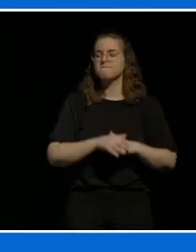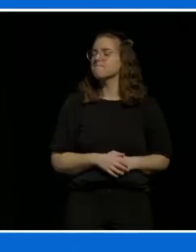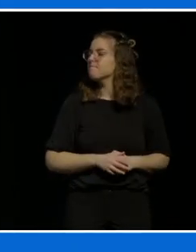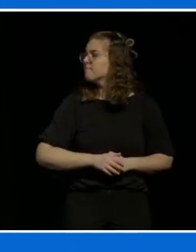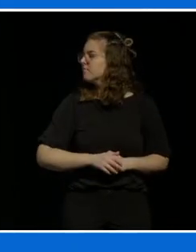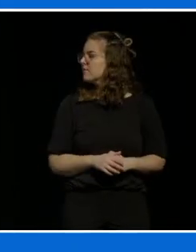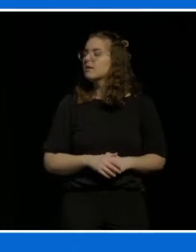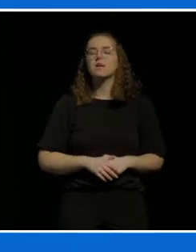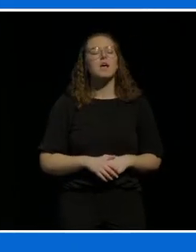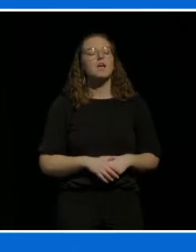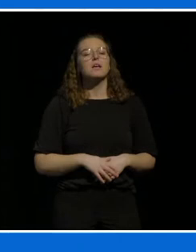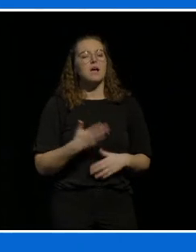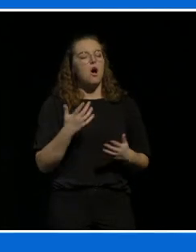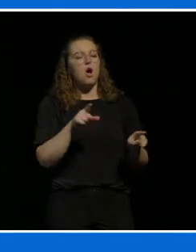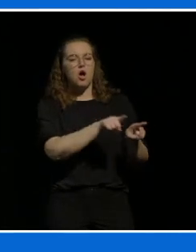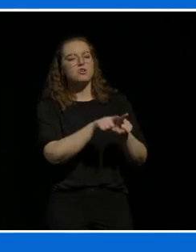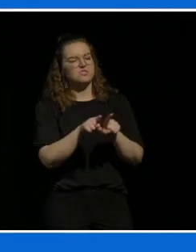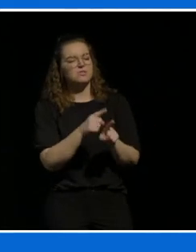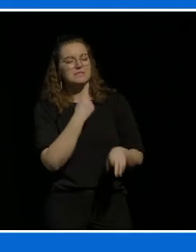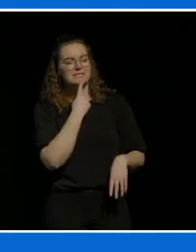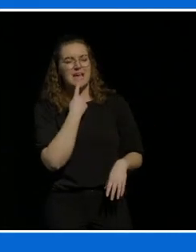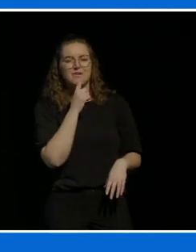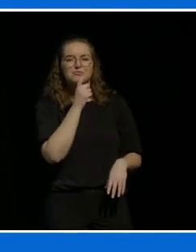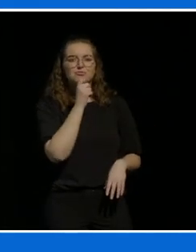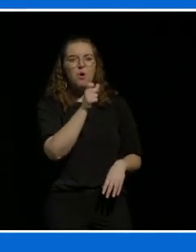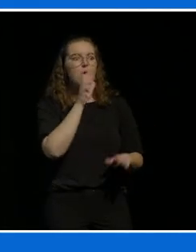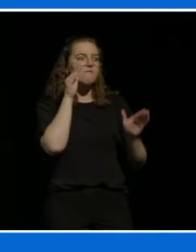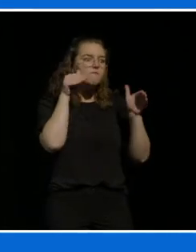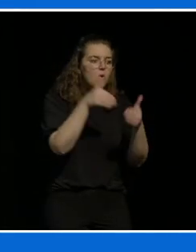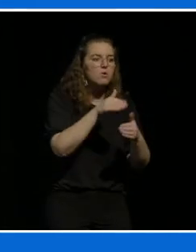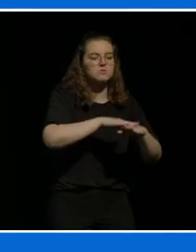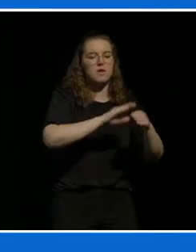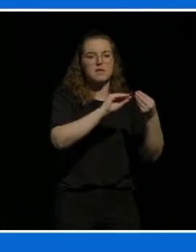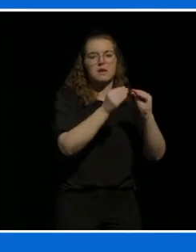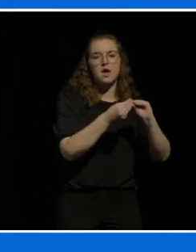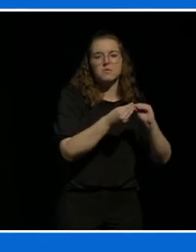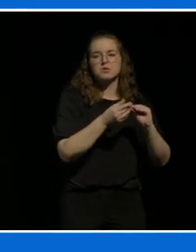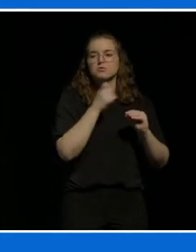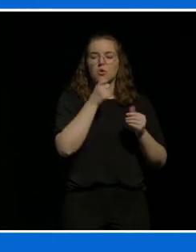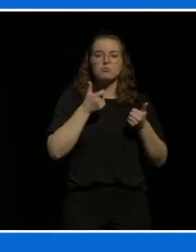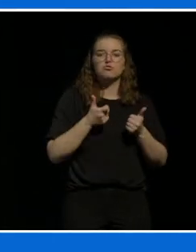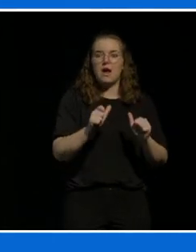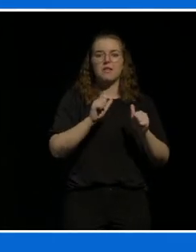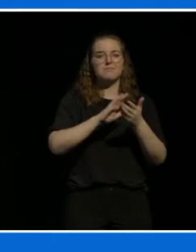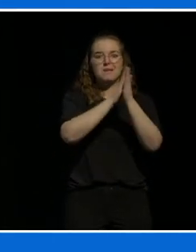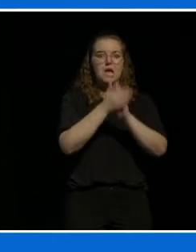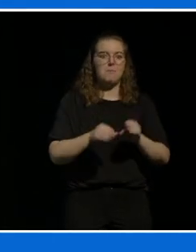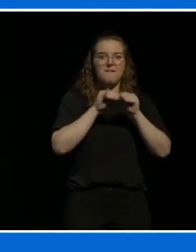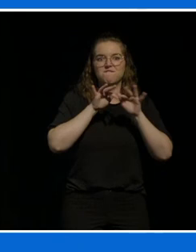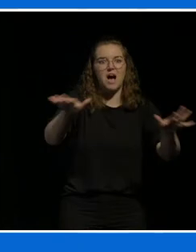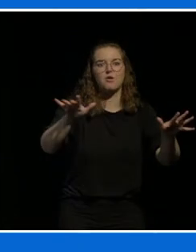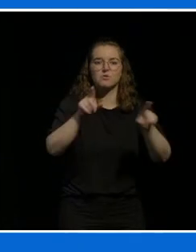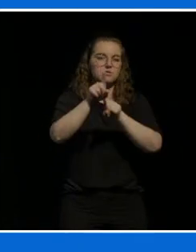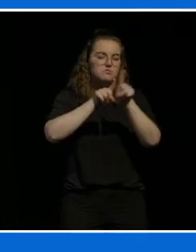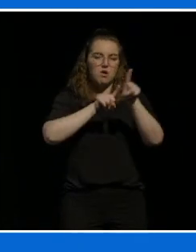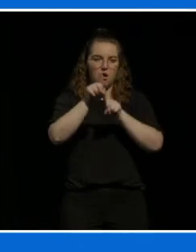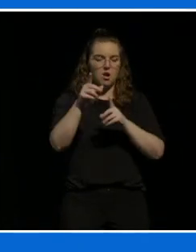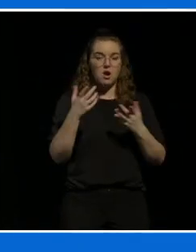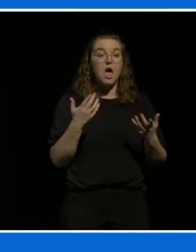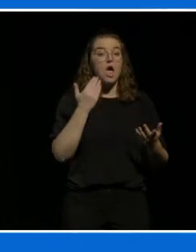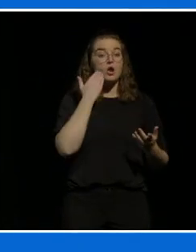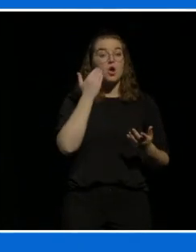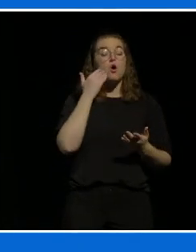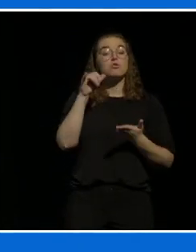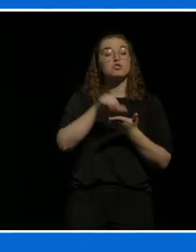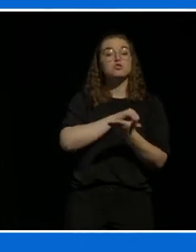don't just look at the numbers. Don't just try to become another TikTok viral star. I know New York Times bestsellers